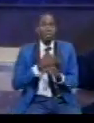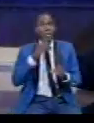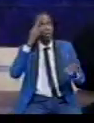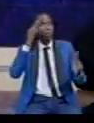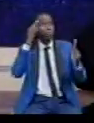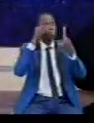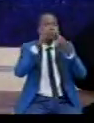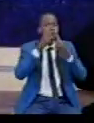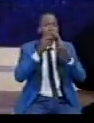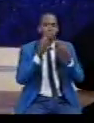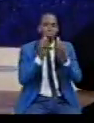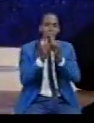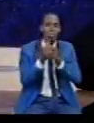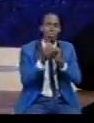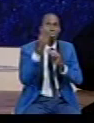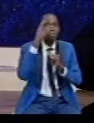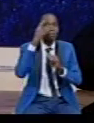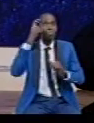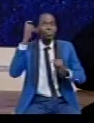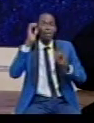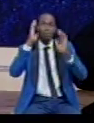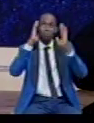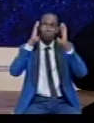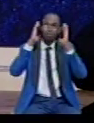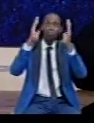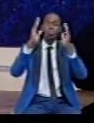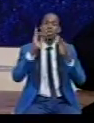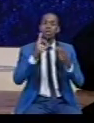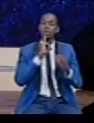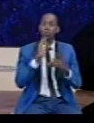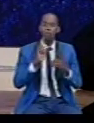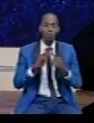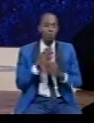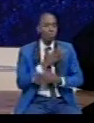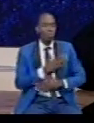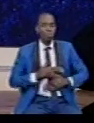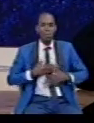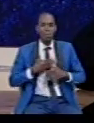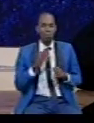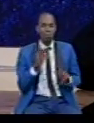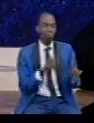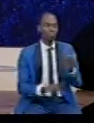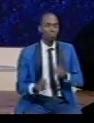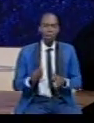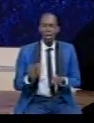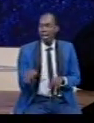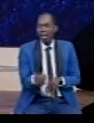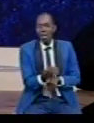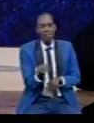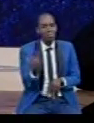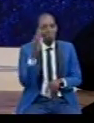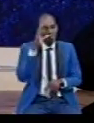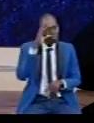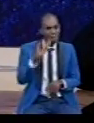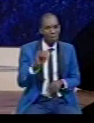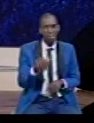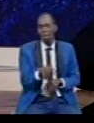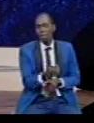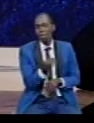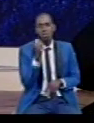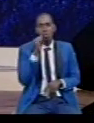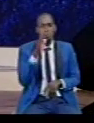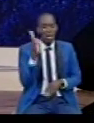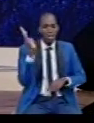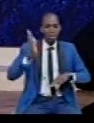our concentration is on pleasing man, any woman, rather than God, then we are